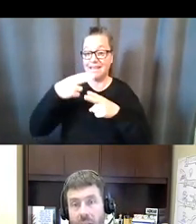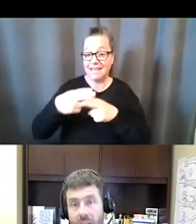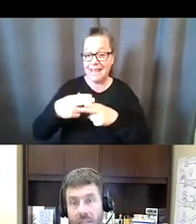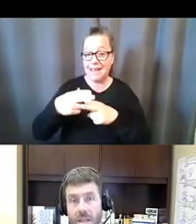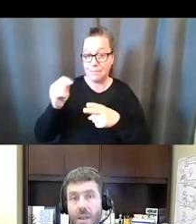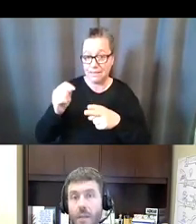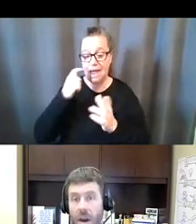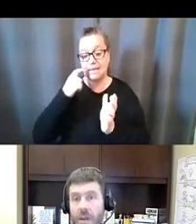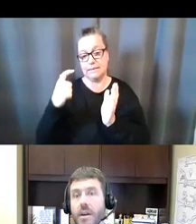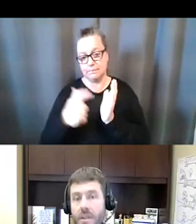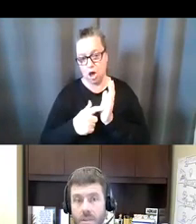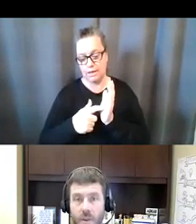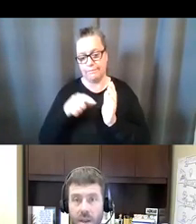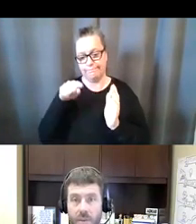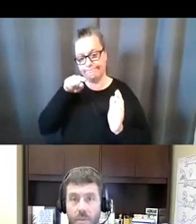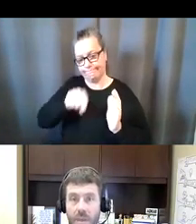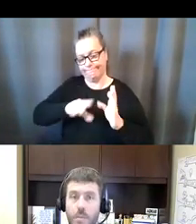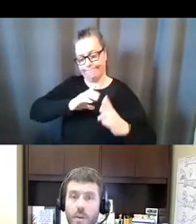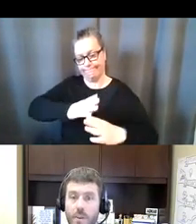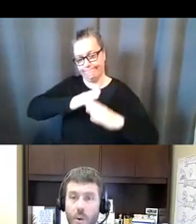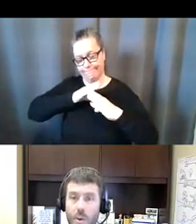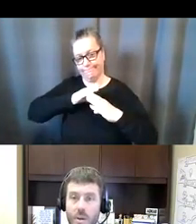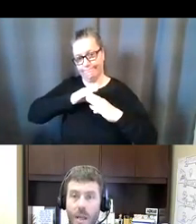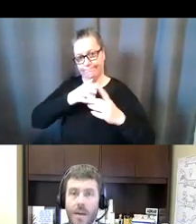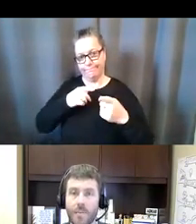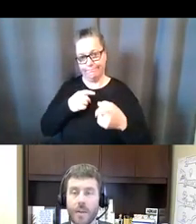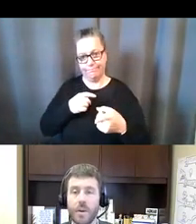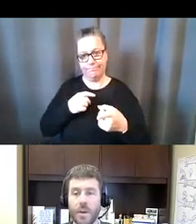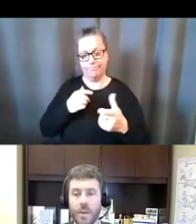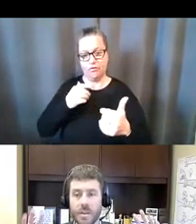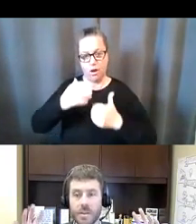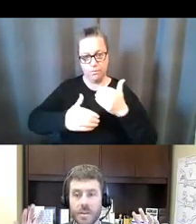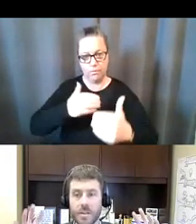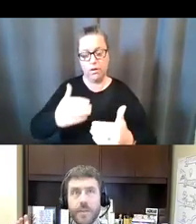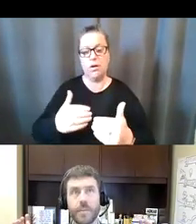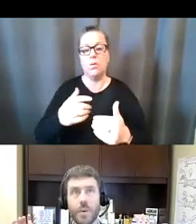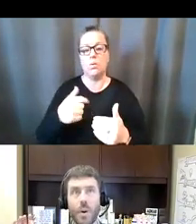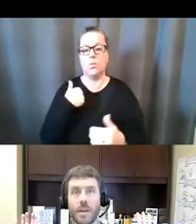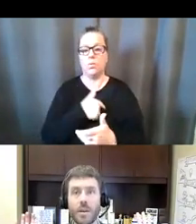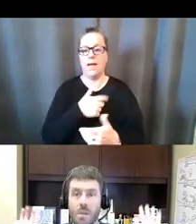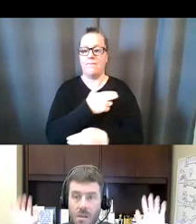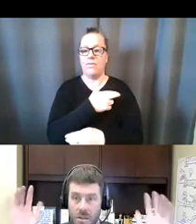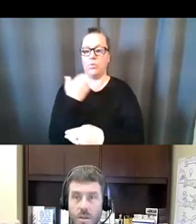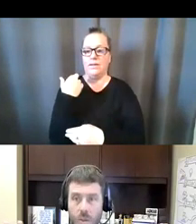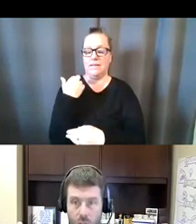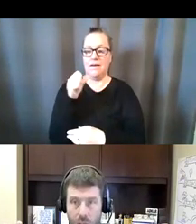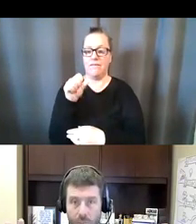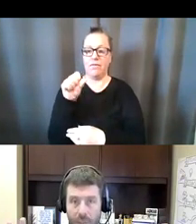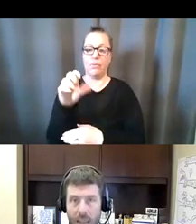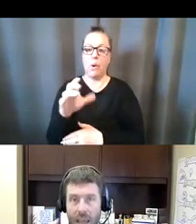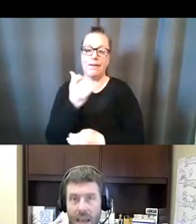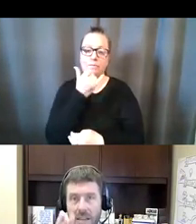it as the barrier that's preventing me from moving forward, we run the risk of throwing the wrong